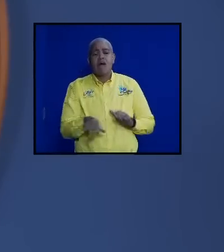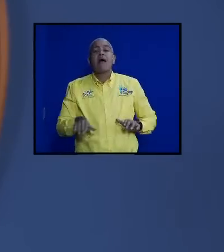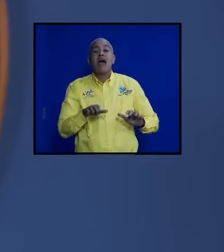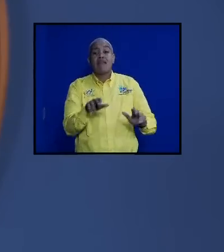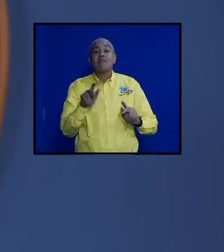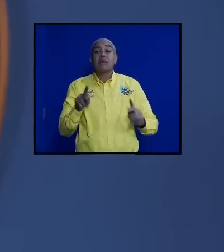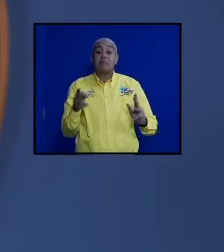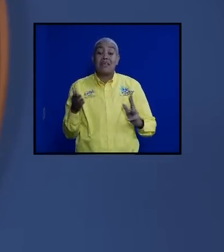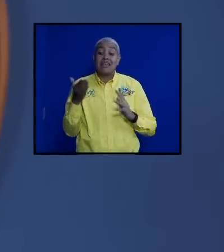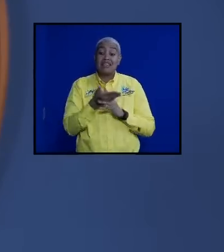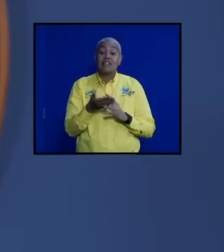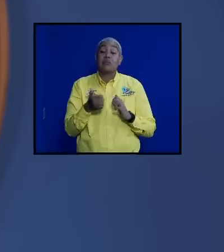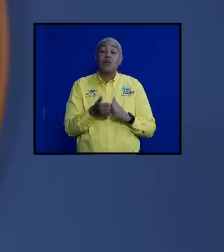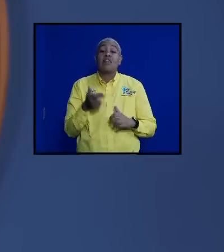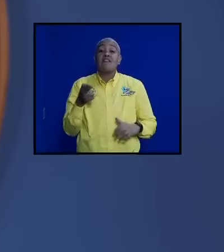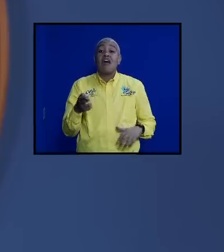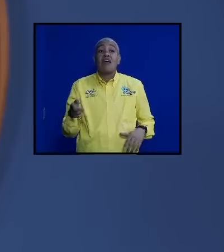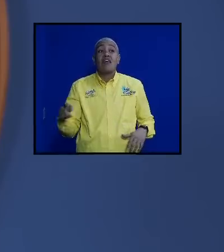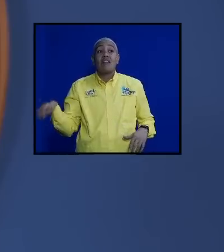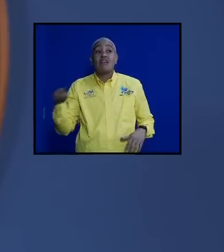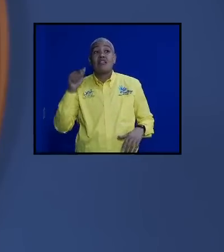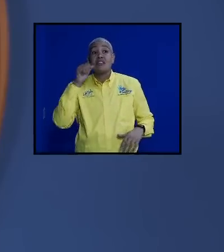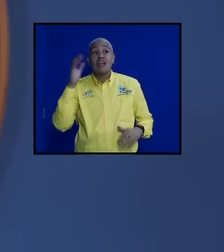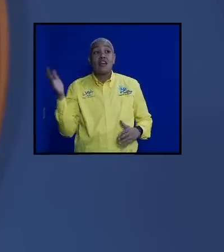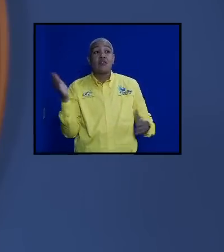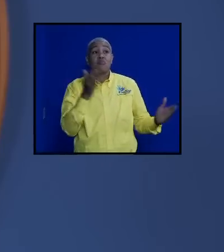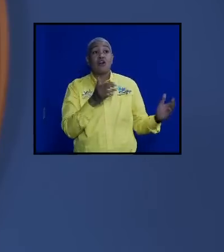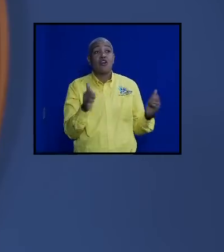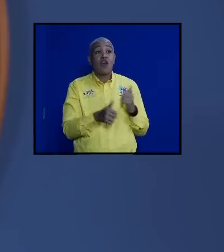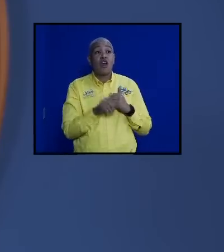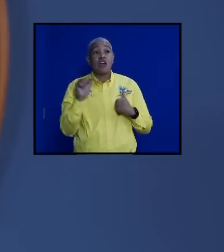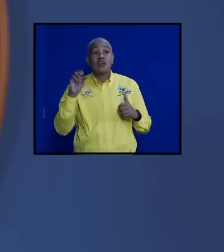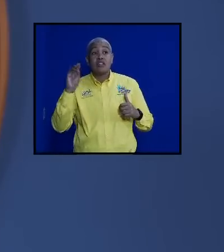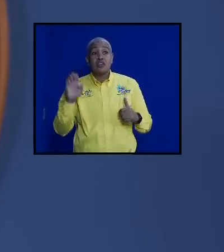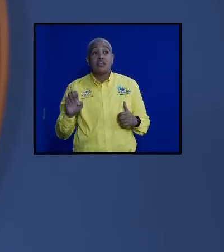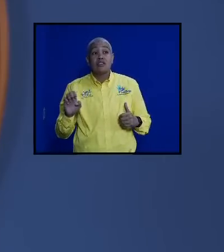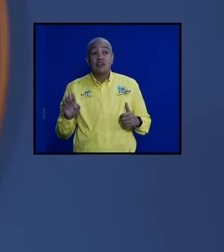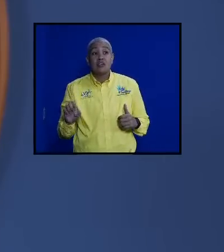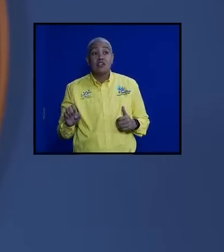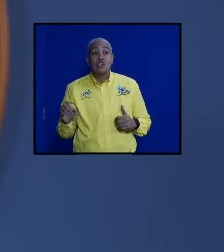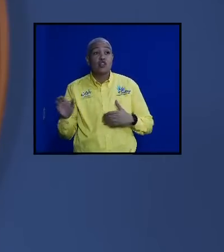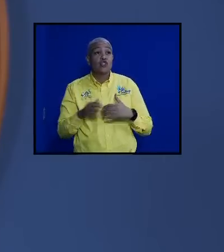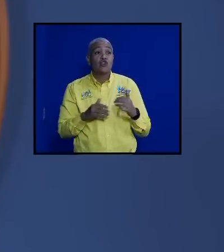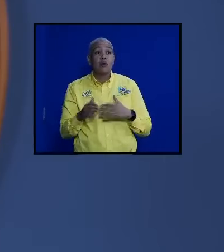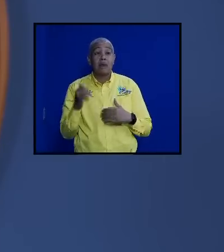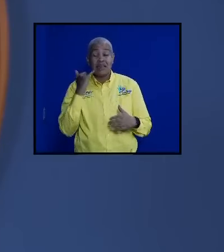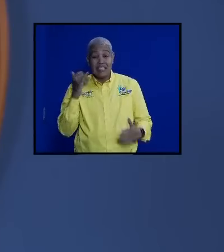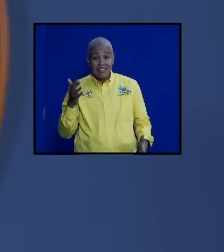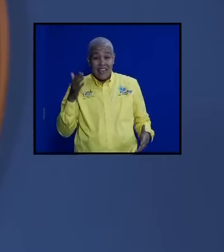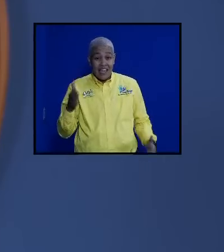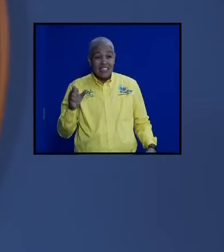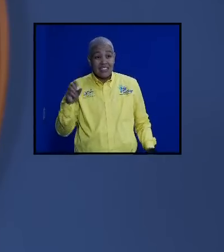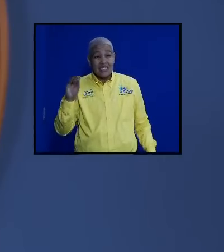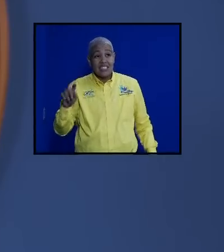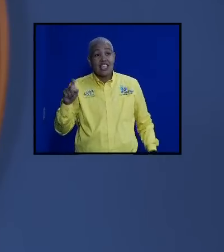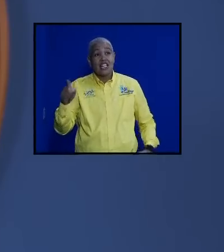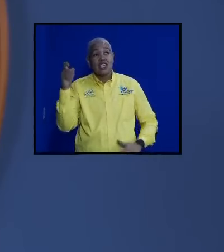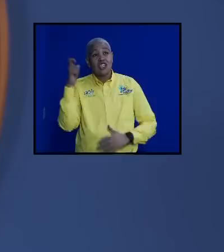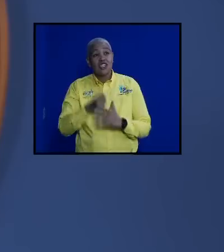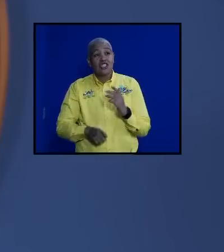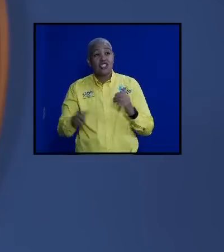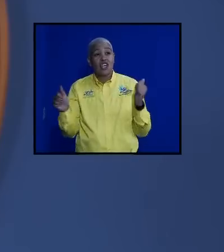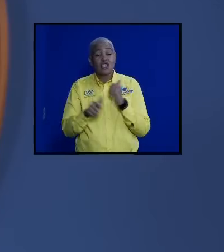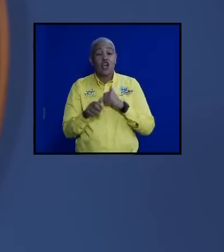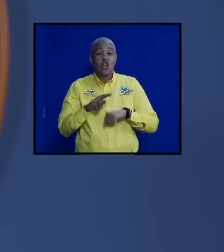with firearms, etc., are not brought in under a state of emergency, even if they are existing in place. They are charged under the